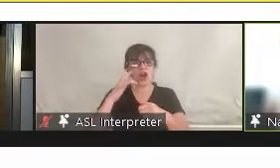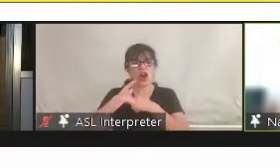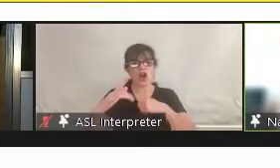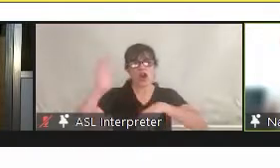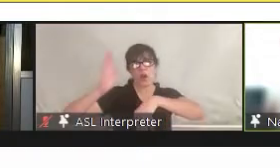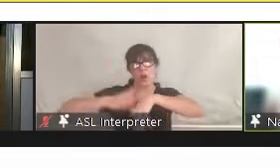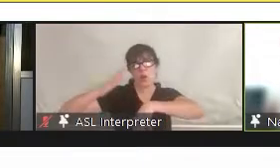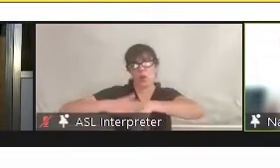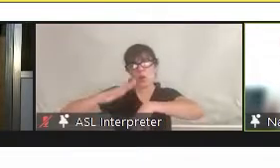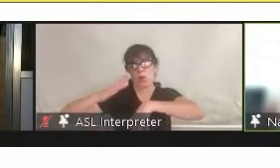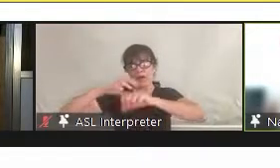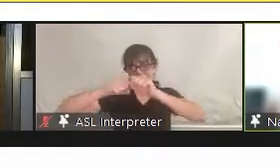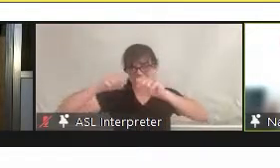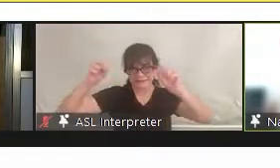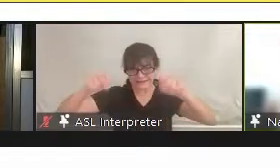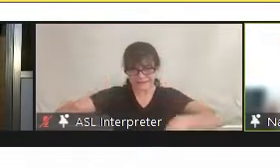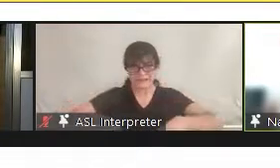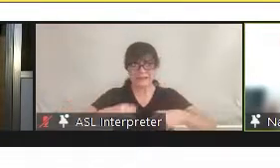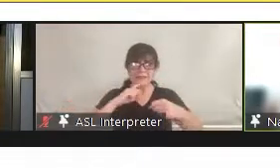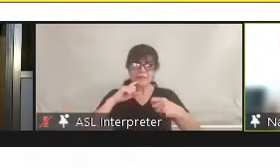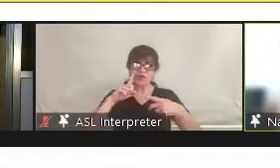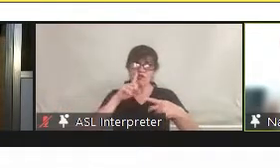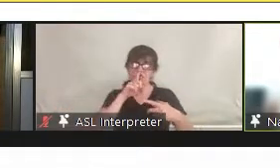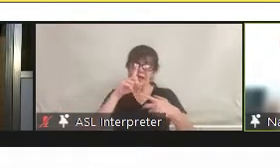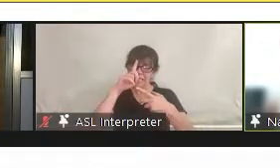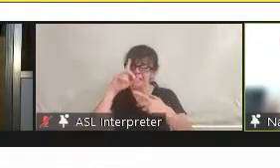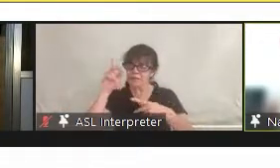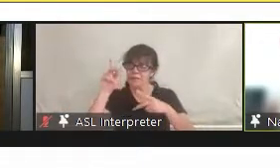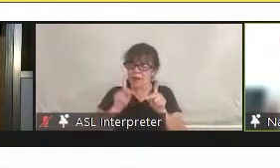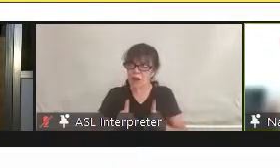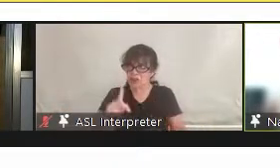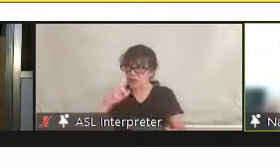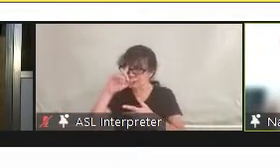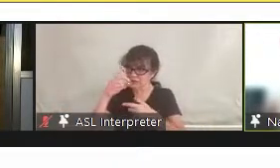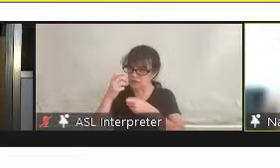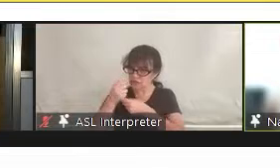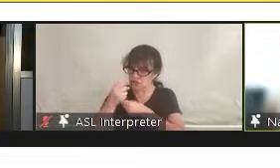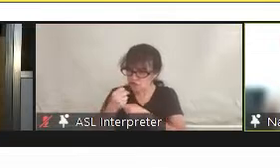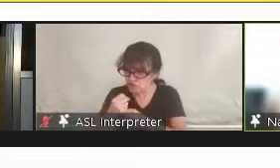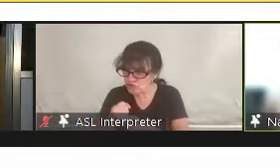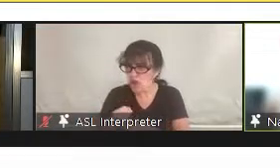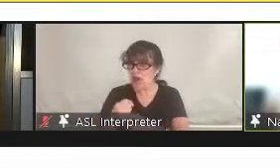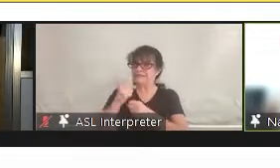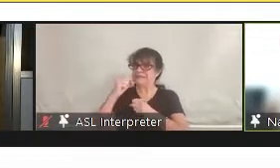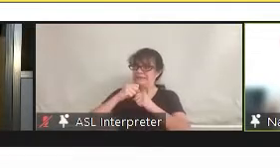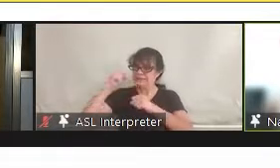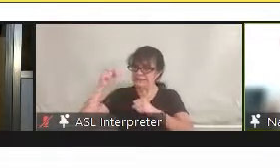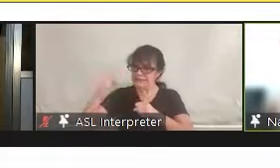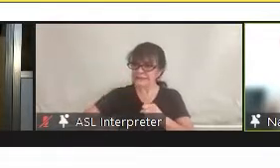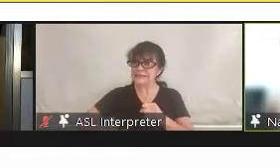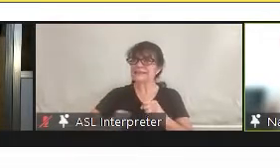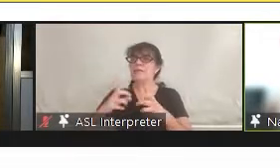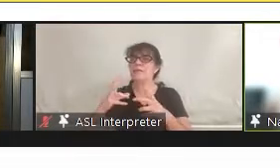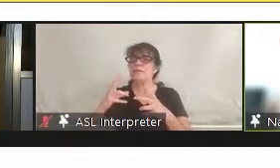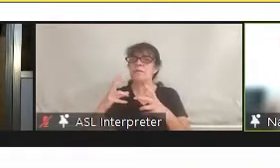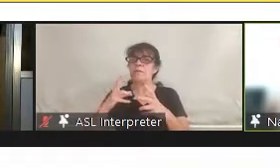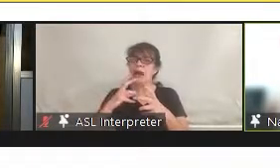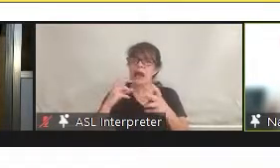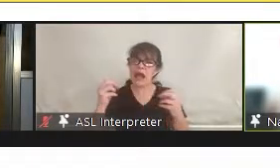the limited trust in the system and the use of personal information, as well as sort of continuing